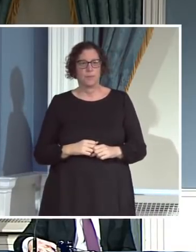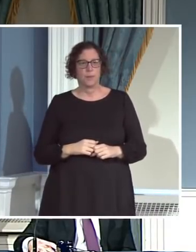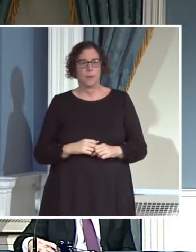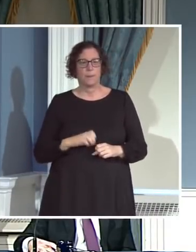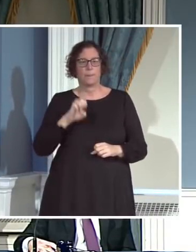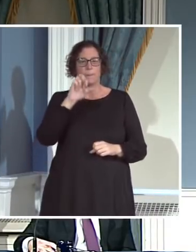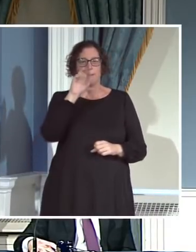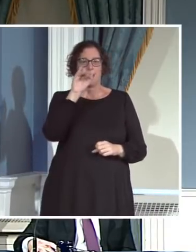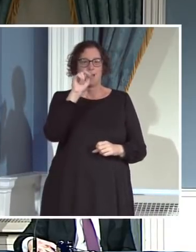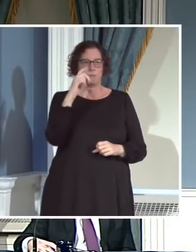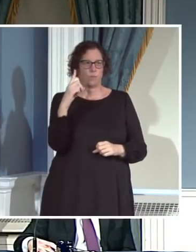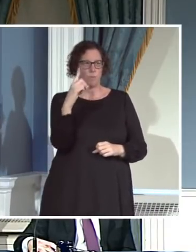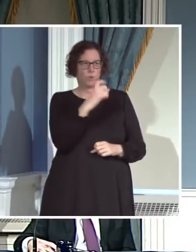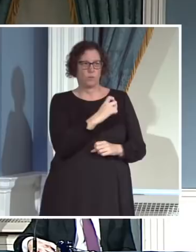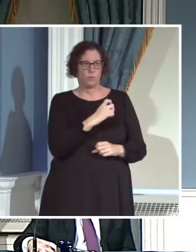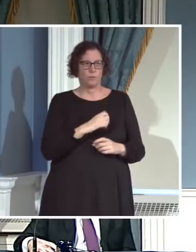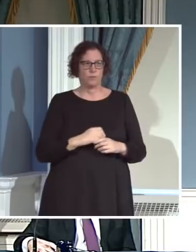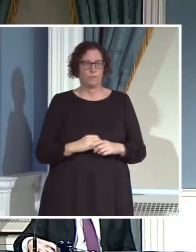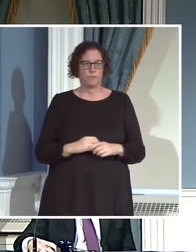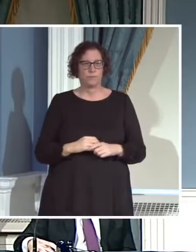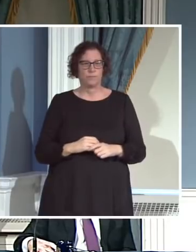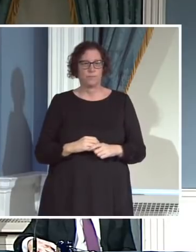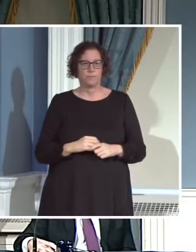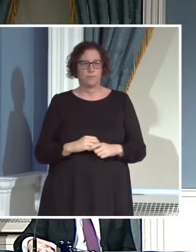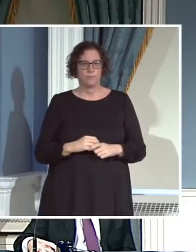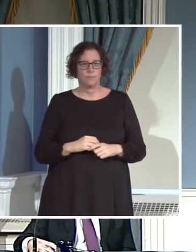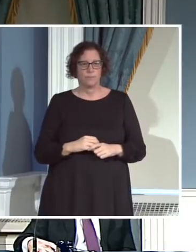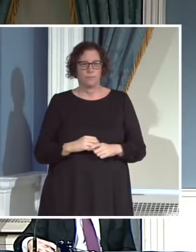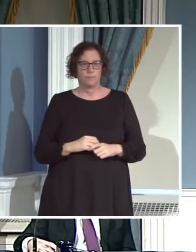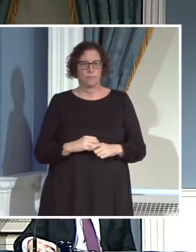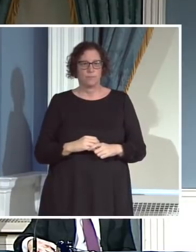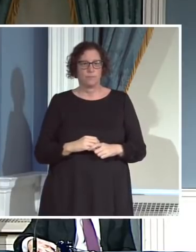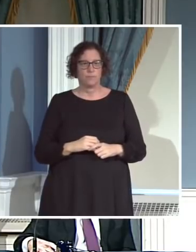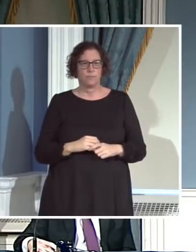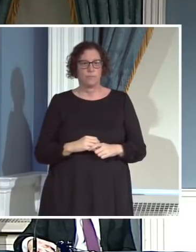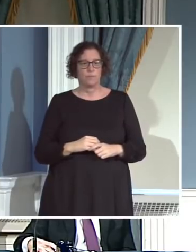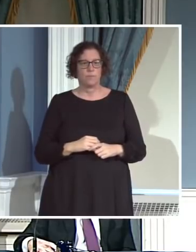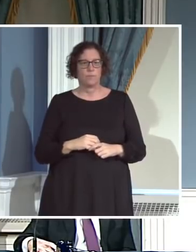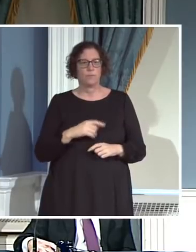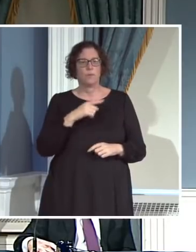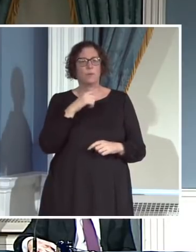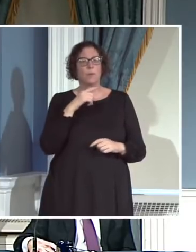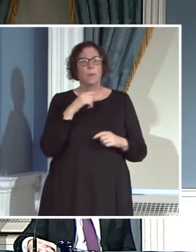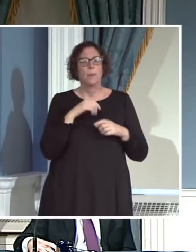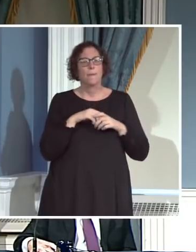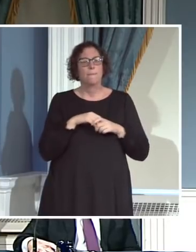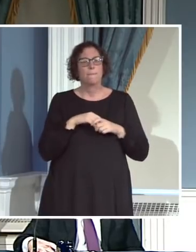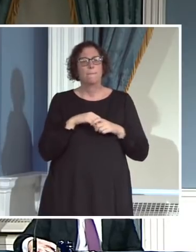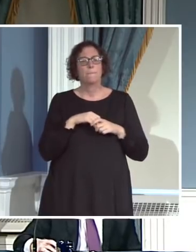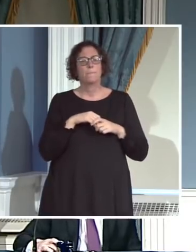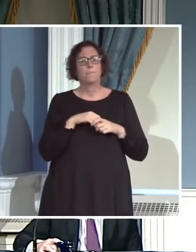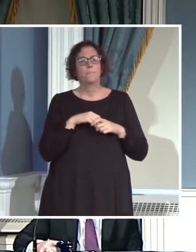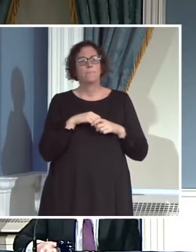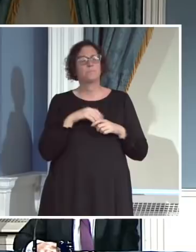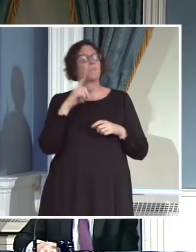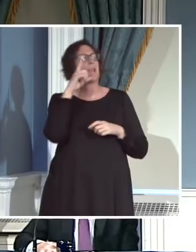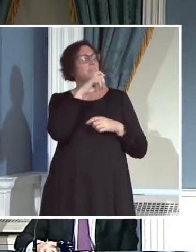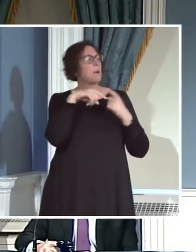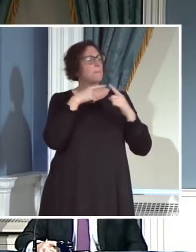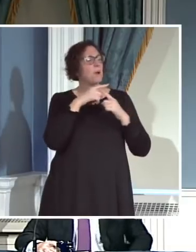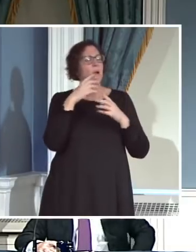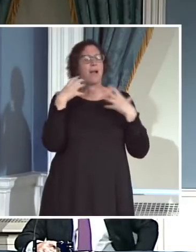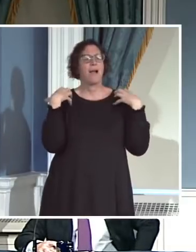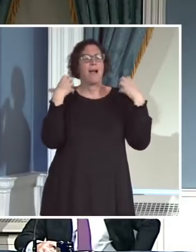Hospitals announced earlier in the day that they're going to be offering all staff testing. I